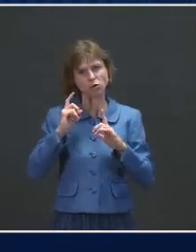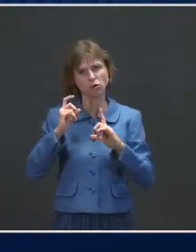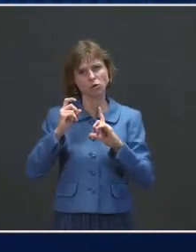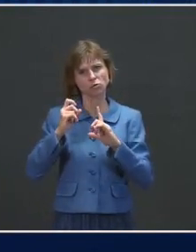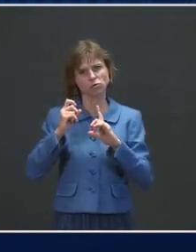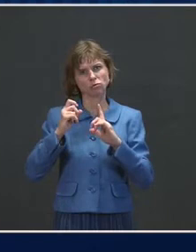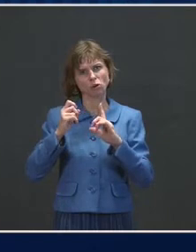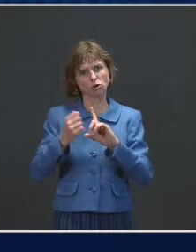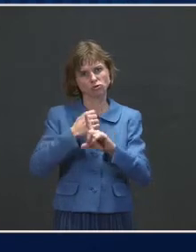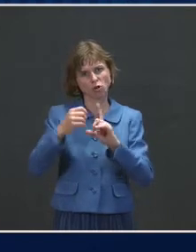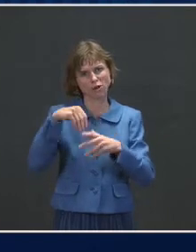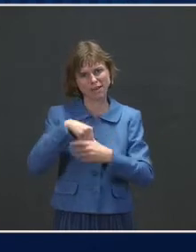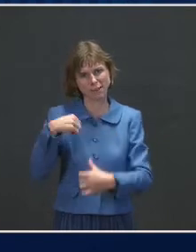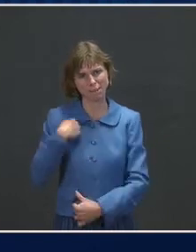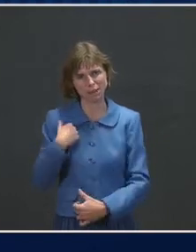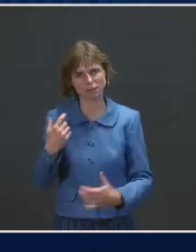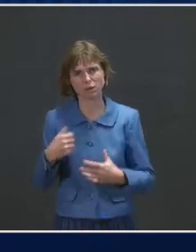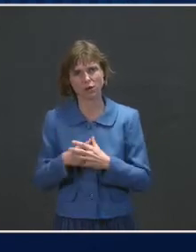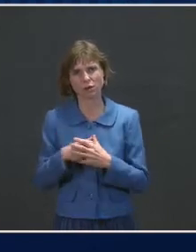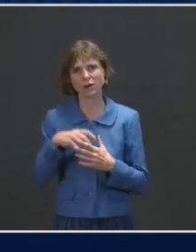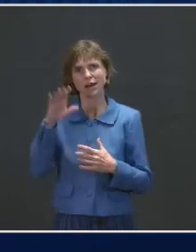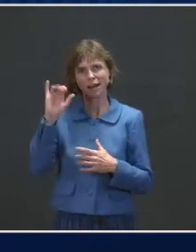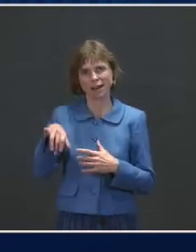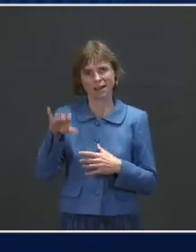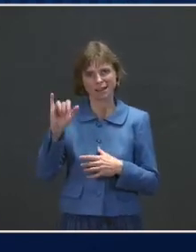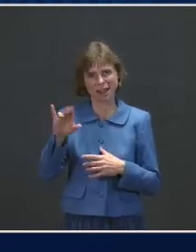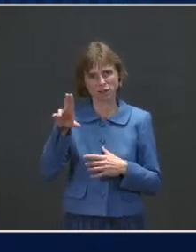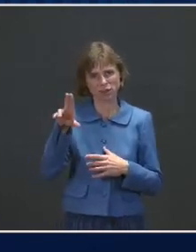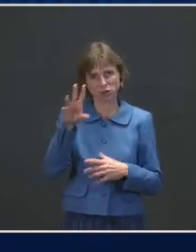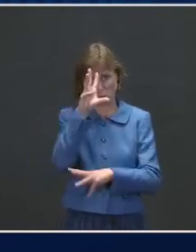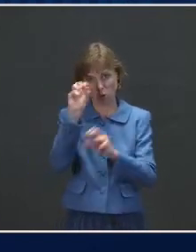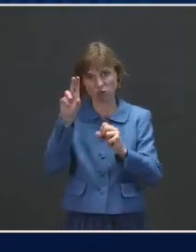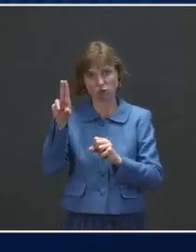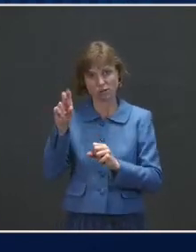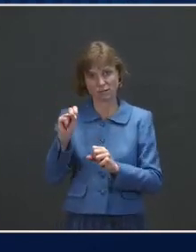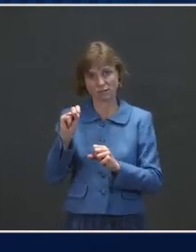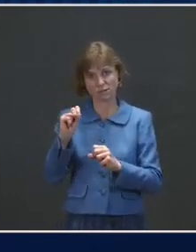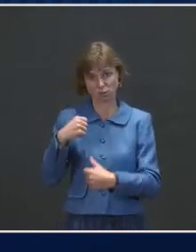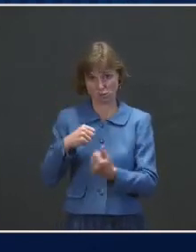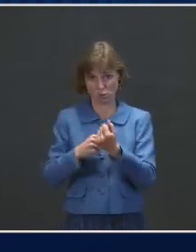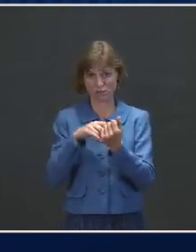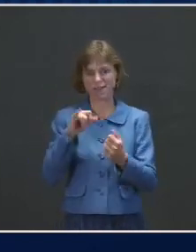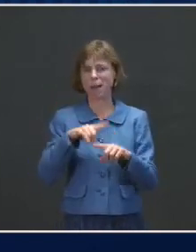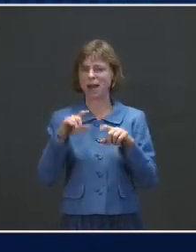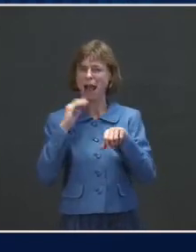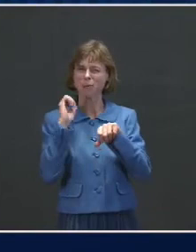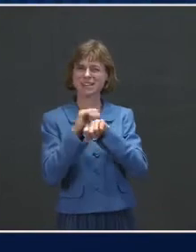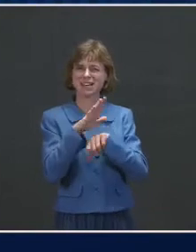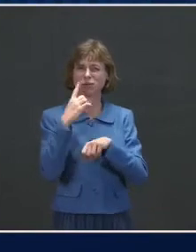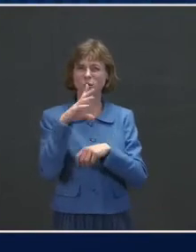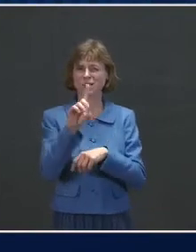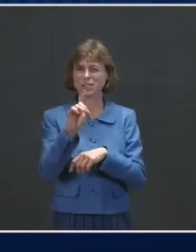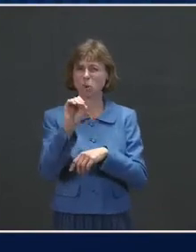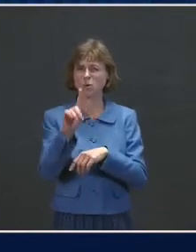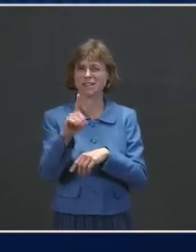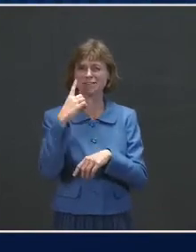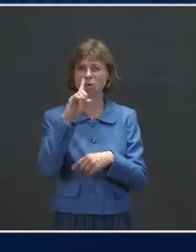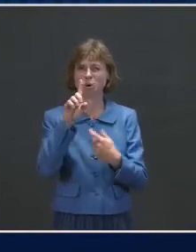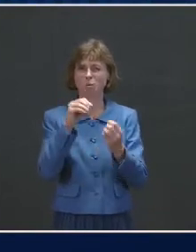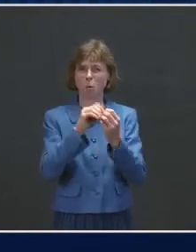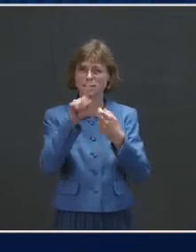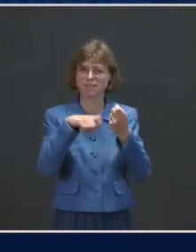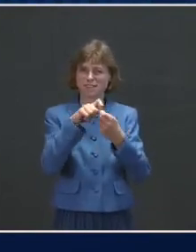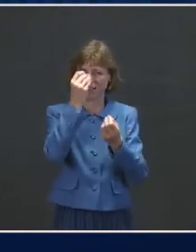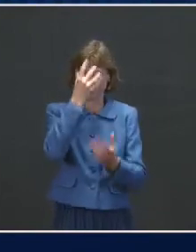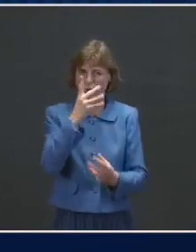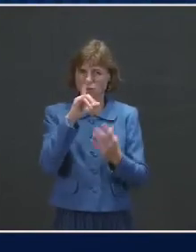certainly an initiative the President of the United States supports, but I would send you to the Department of Defense for more specifics about the timeline and membership. Go